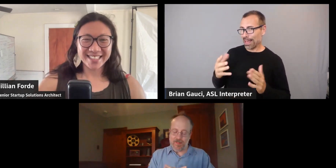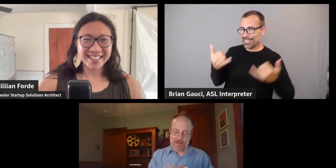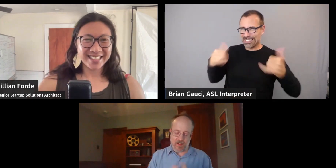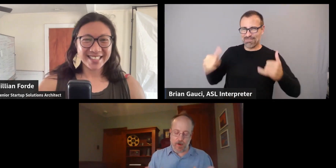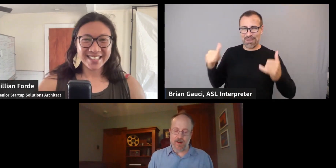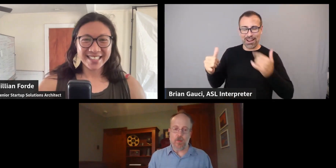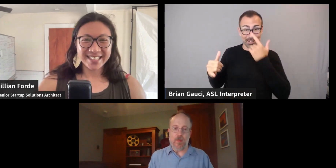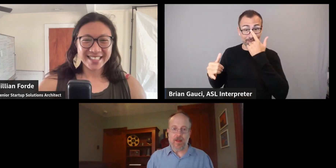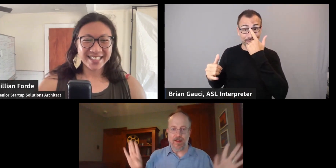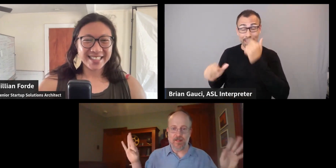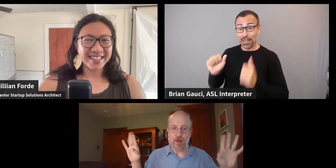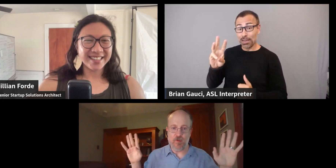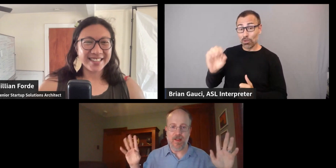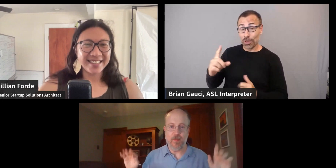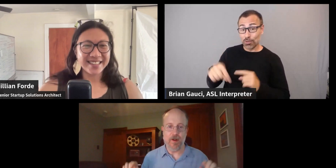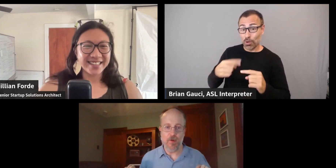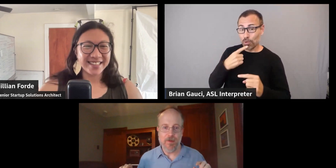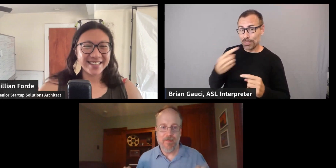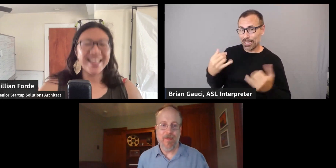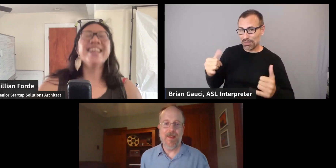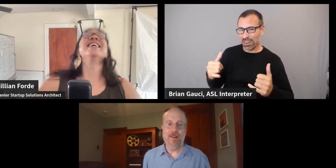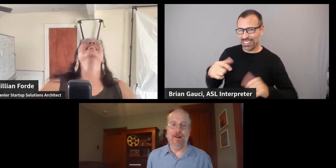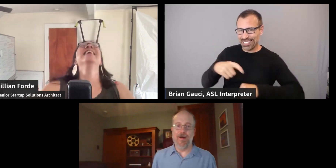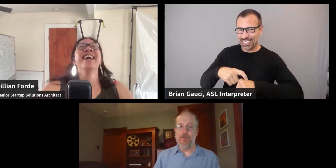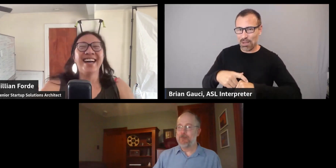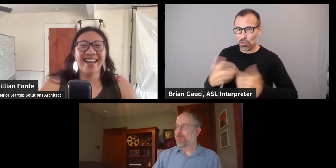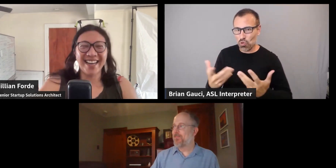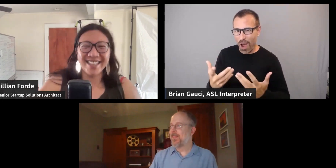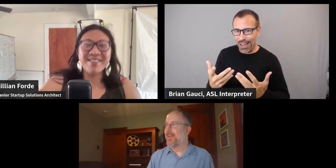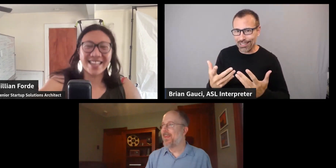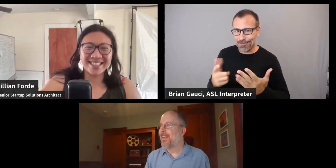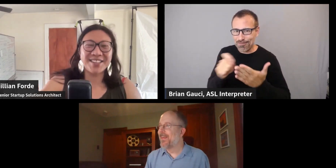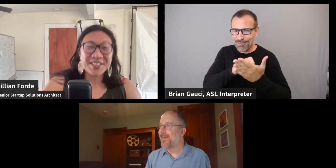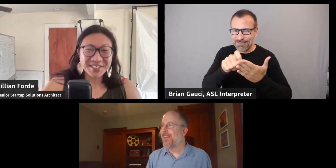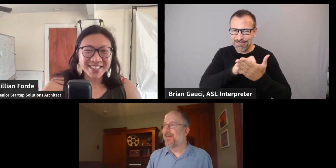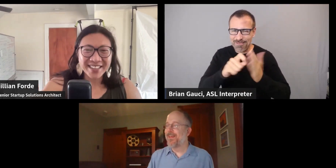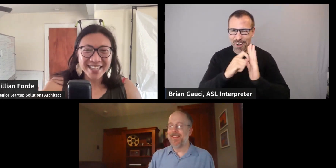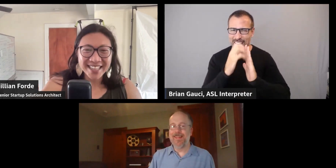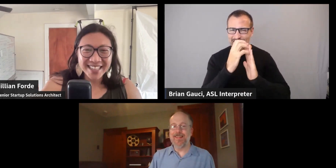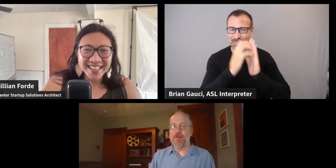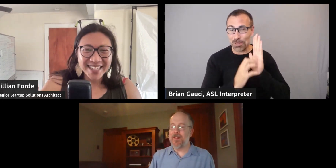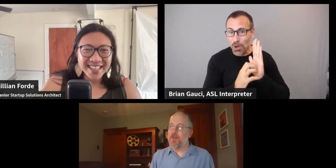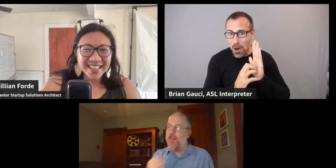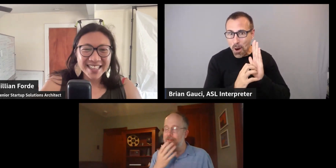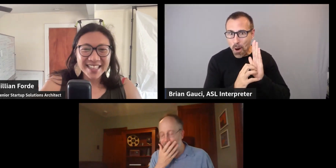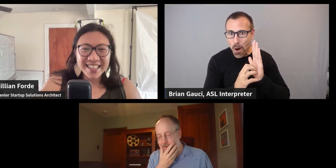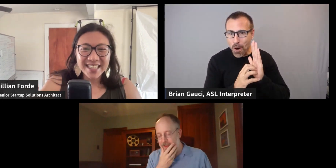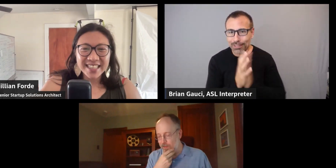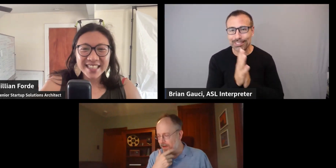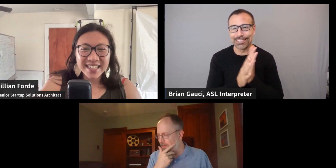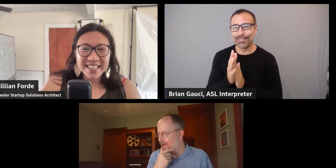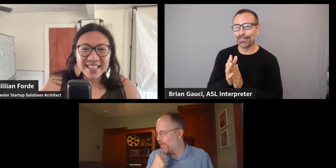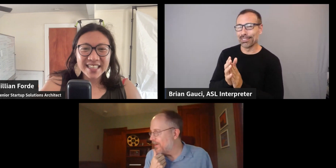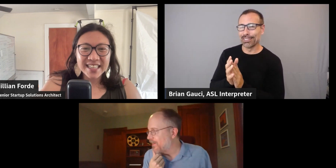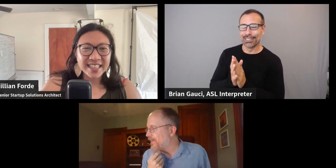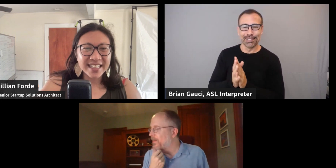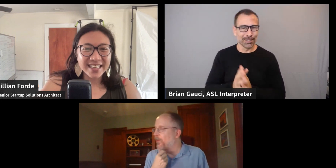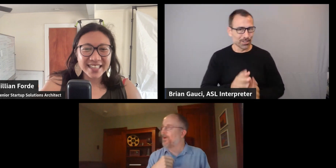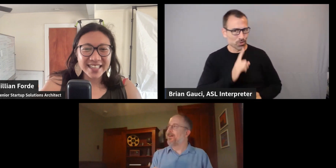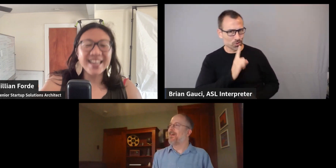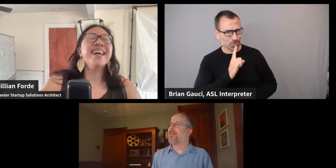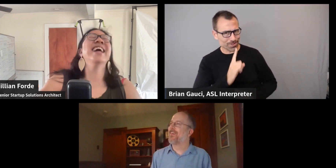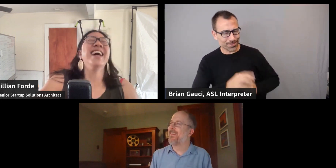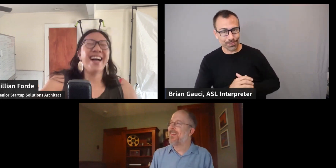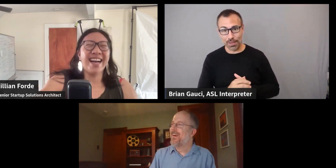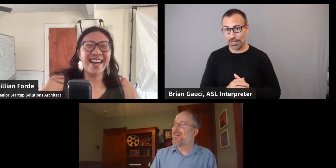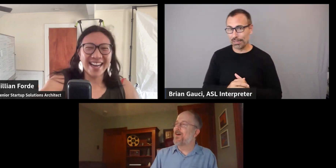AWS, when we say let's party, we mean it's time to write some code. Yes, so true. Come to think of it, I don't get invited to many parties